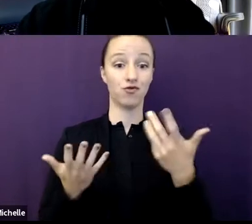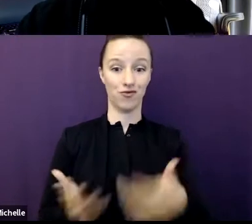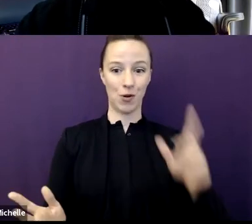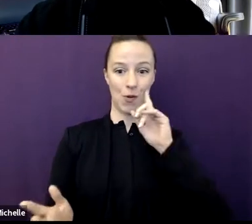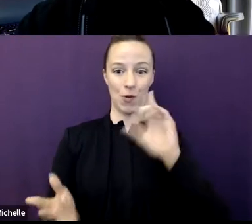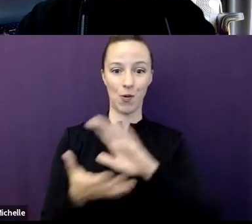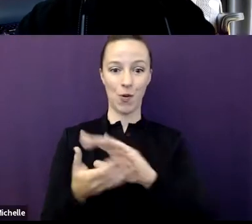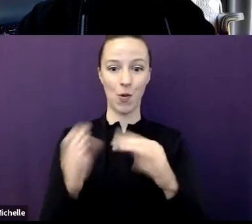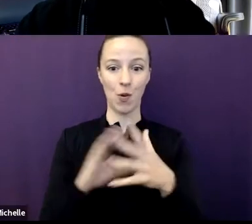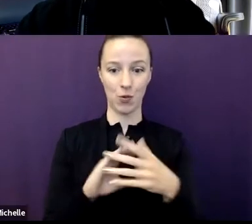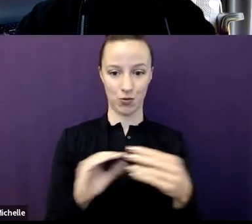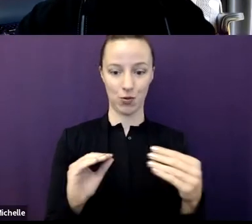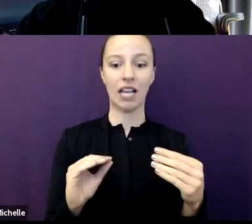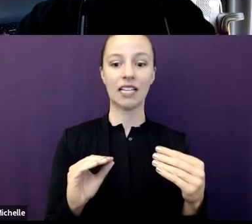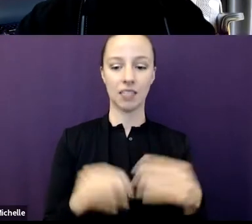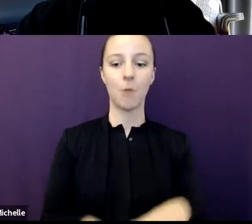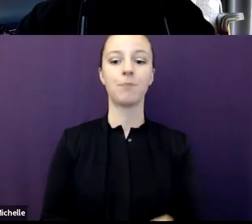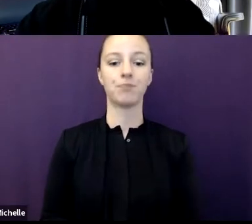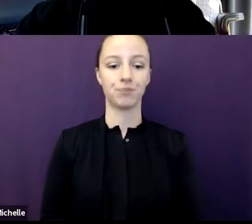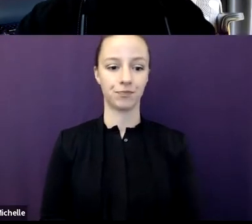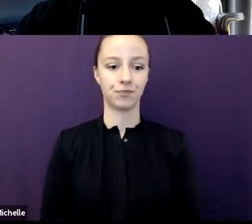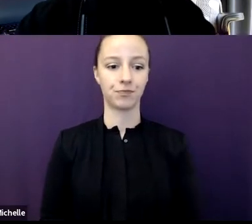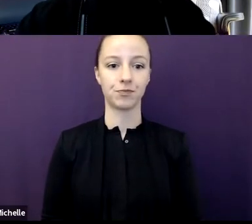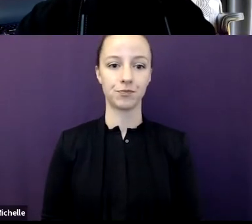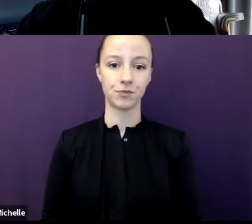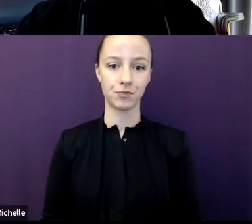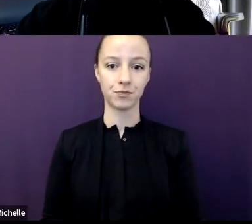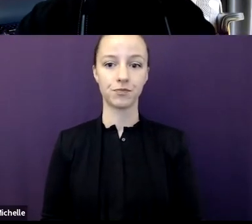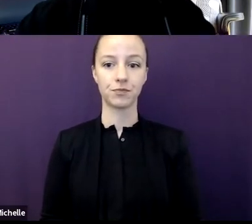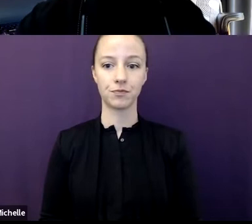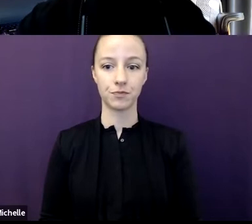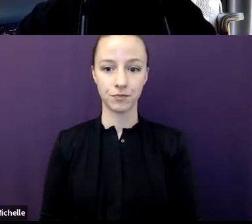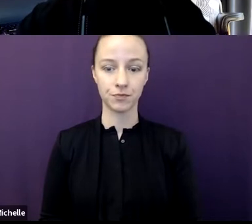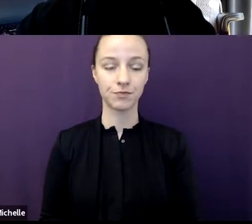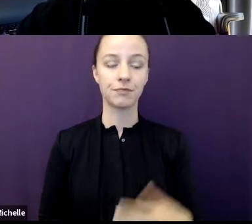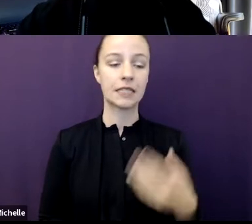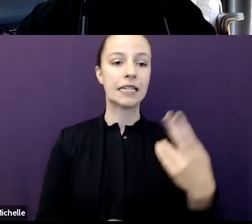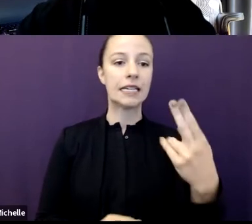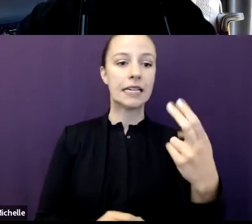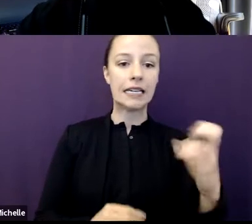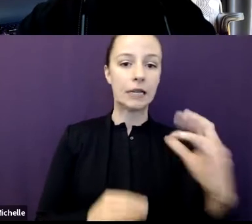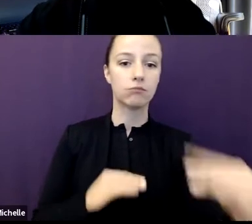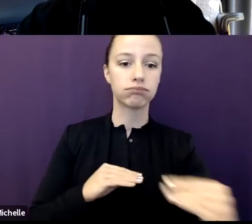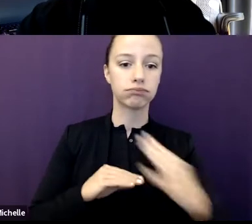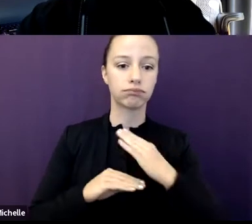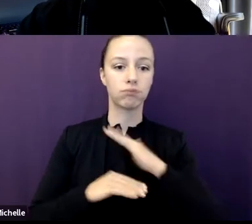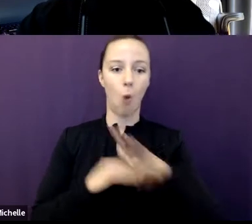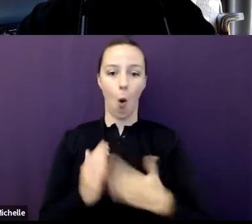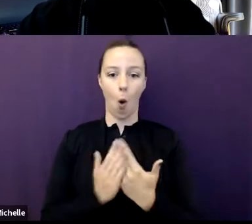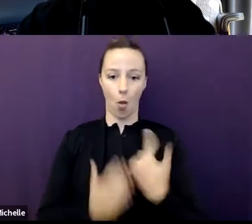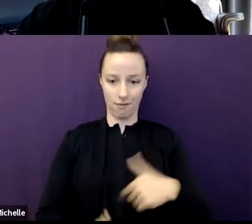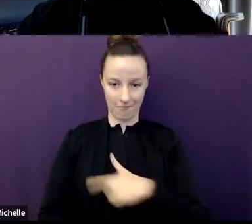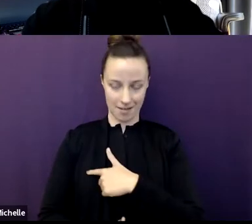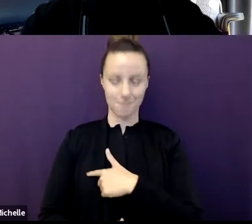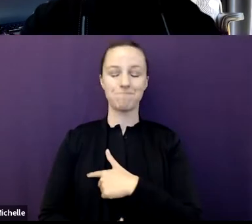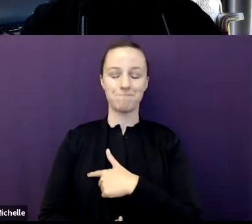story. He is definitely an inspiration to all of us. And